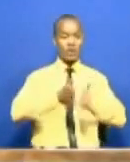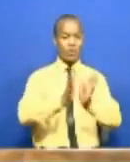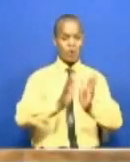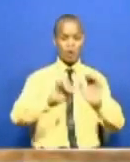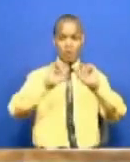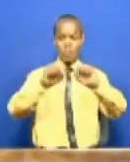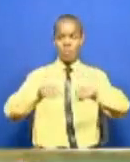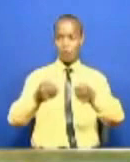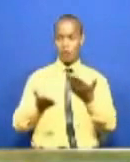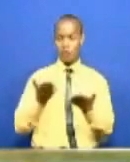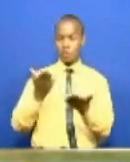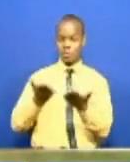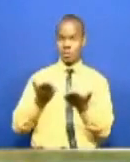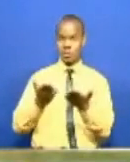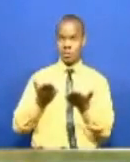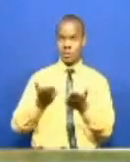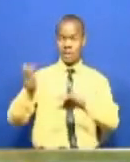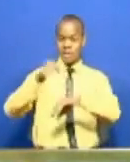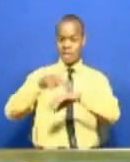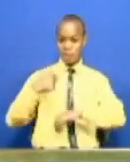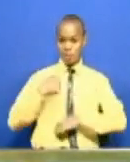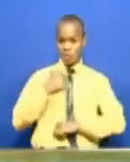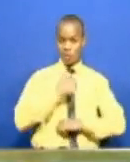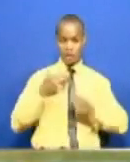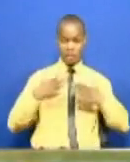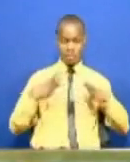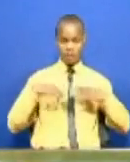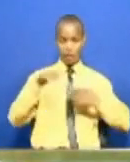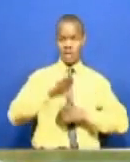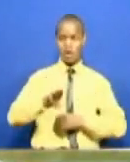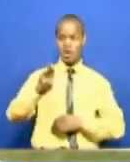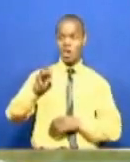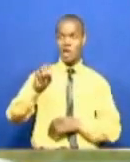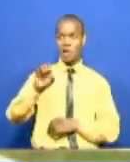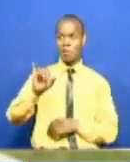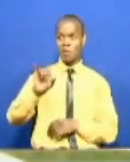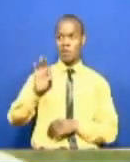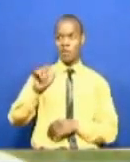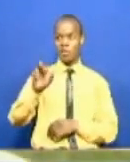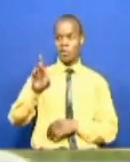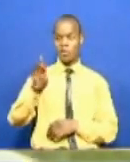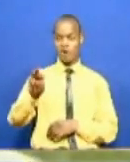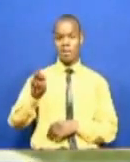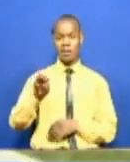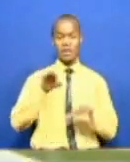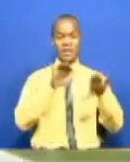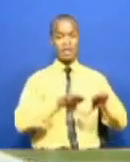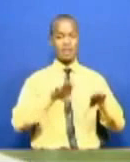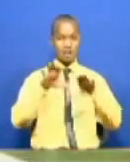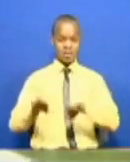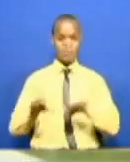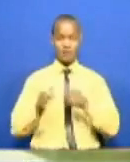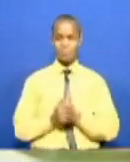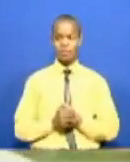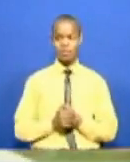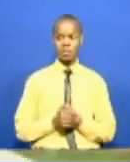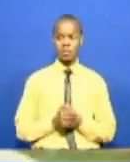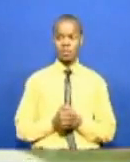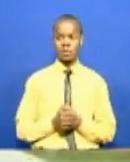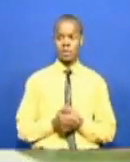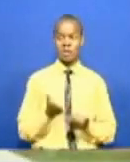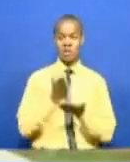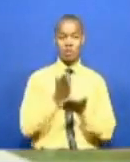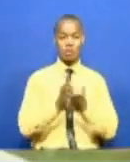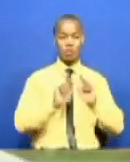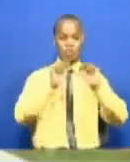of residents. Mbapo sisi kama wakazi wa Moi Farm tunaumia sana. Njia yetu tulitoa miguu kutoka main kwa shule ya